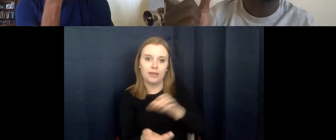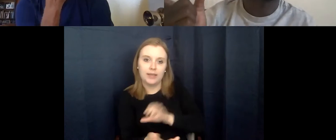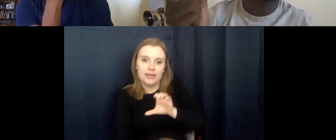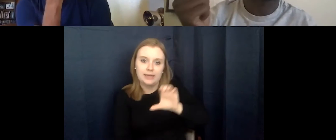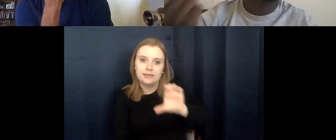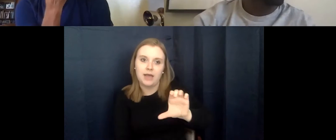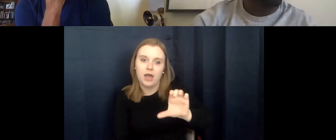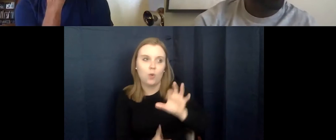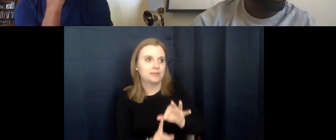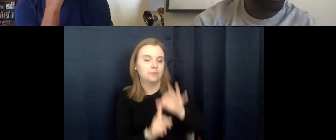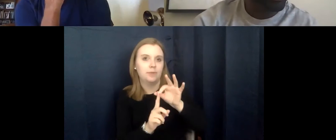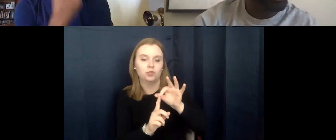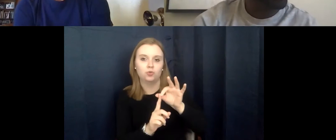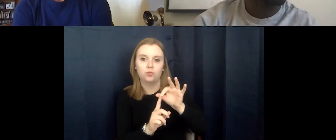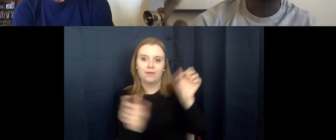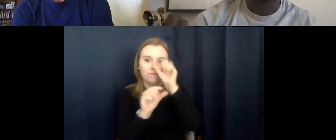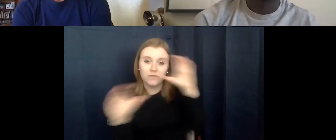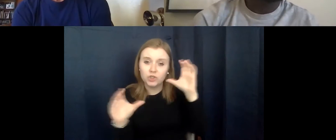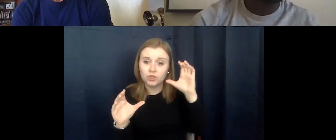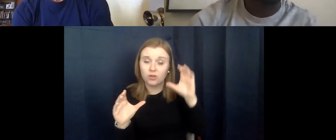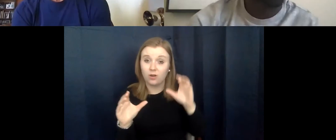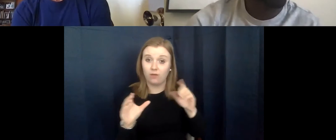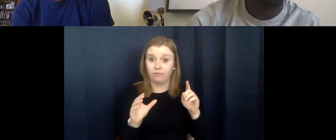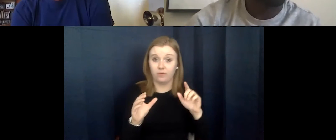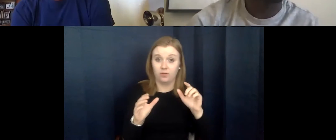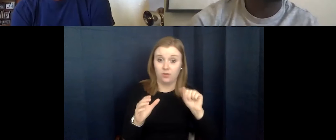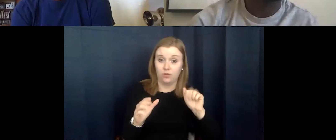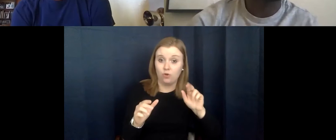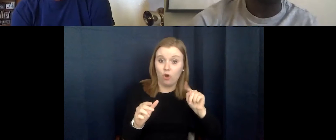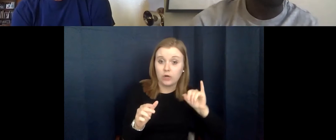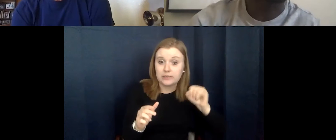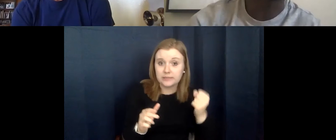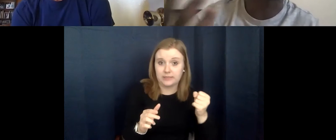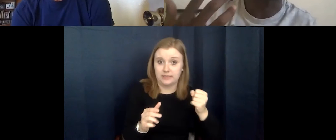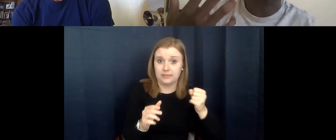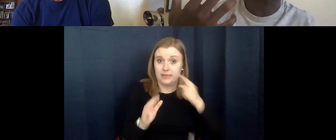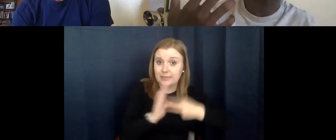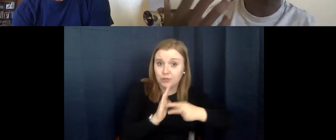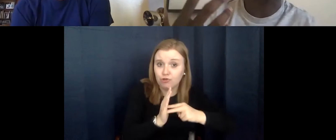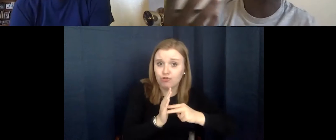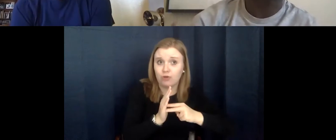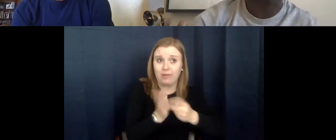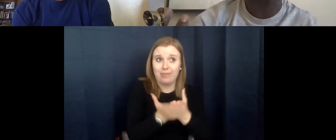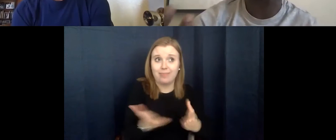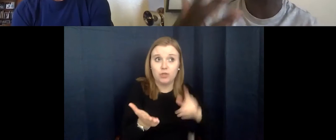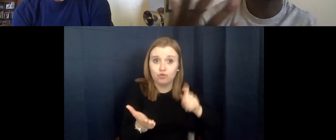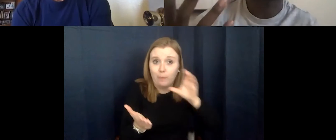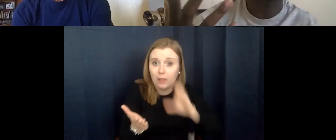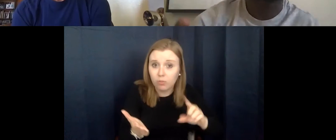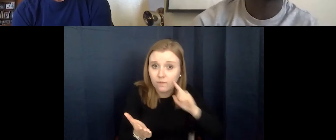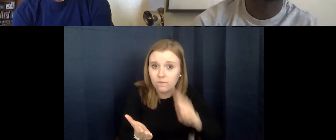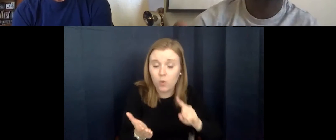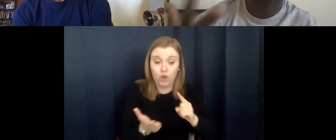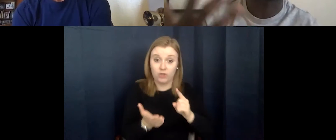vision of like the artist's intention, the things that you should be looking. I mean, like art itself, or